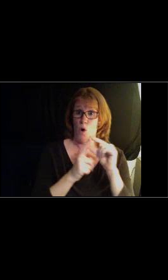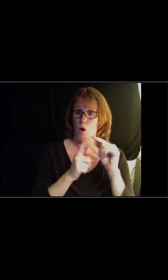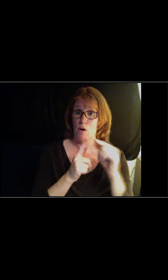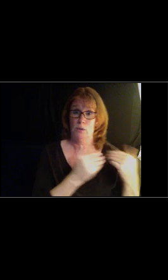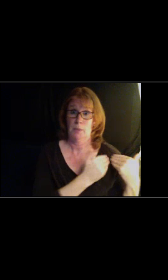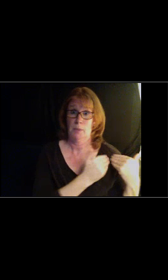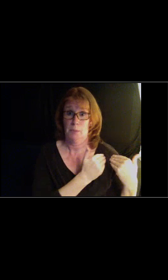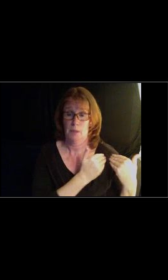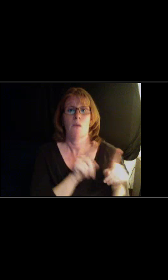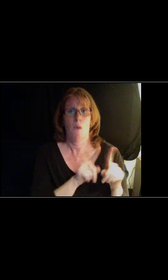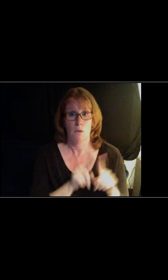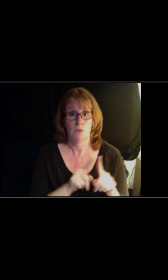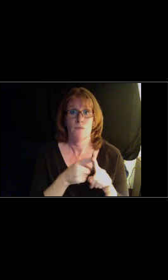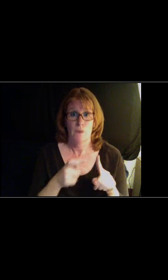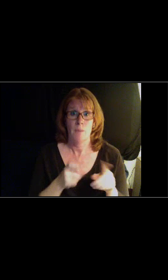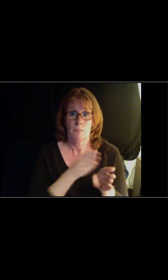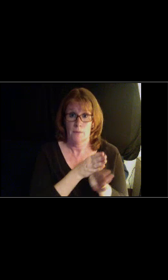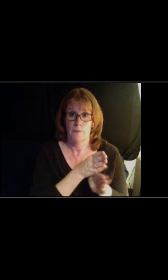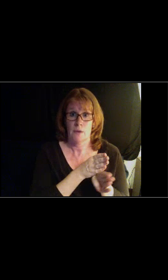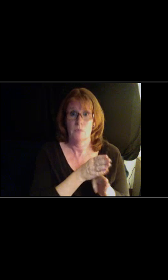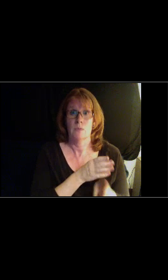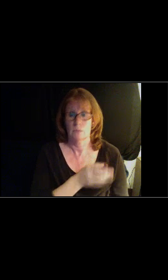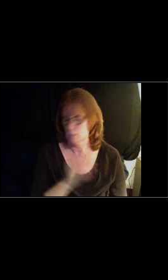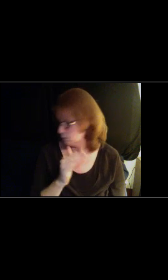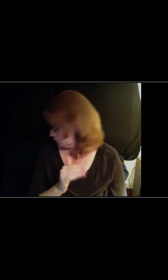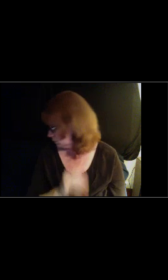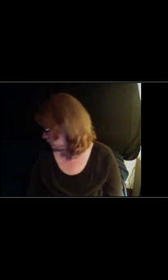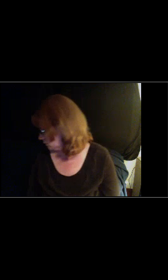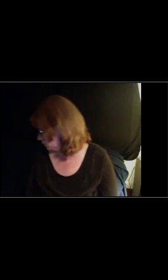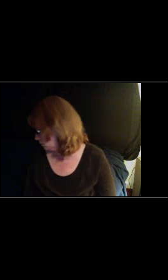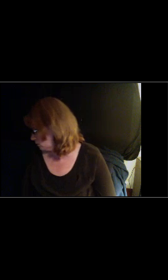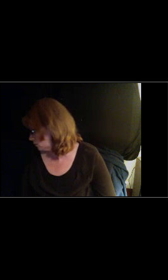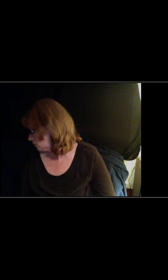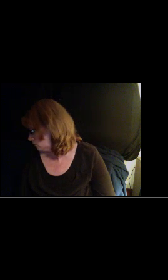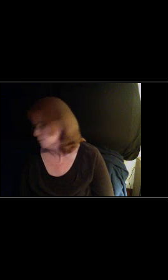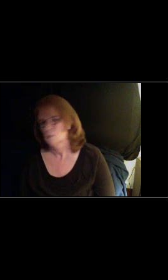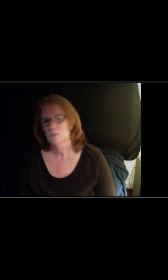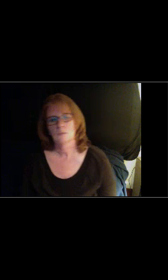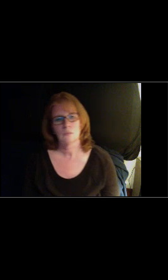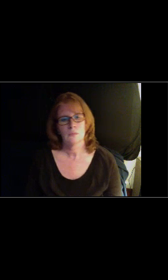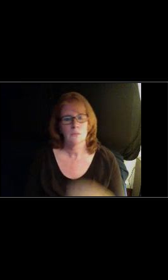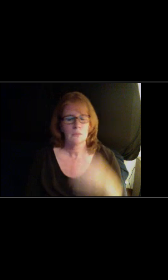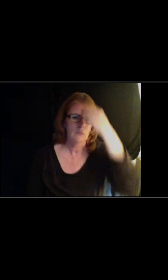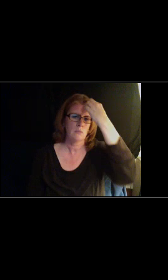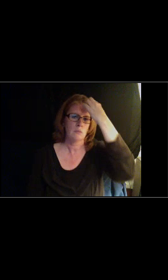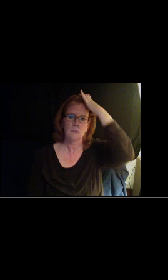talk about responsibilities. Responsibility is a great word, good for us to talk about in our field, right?